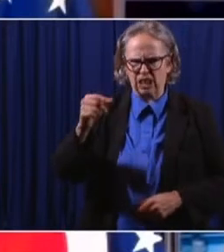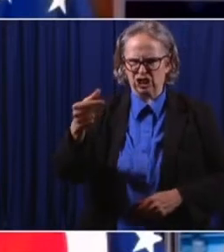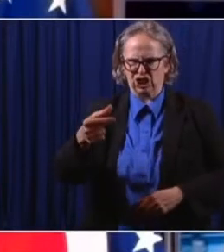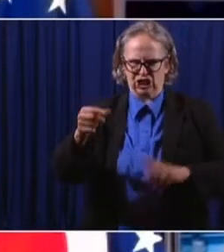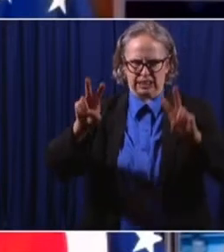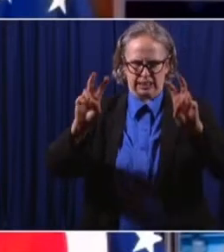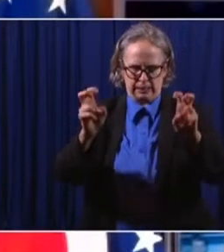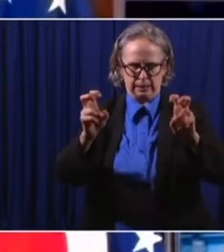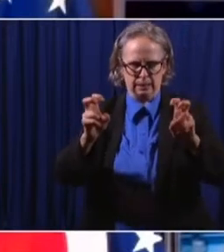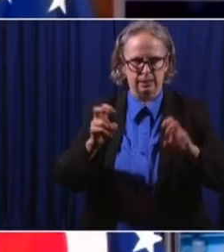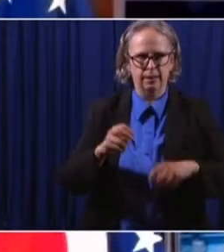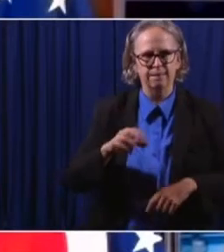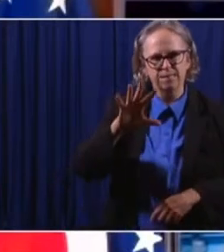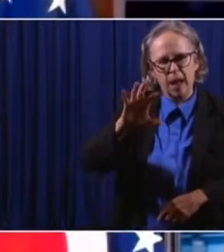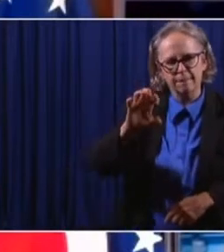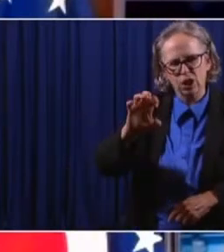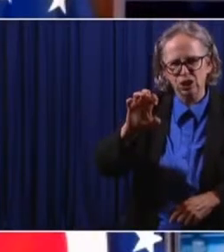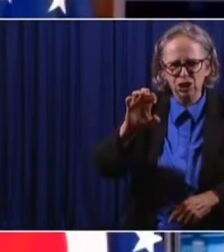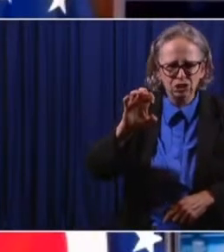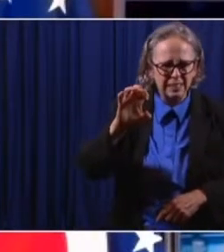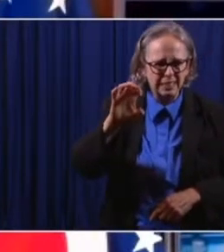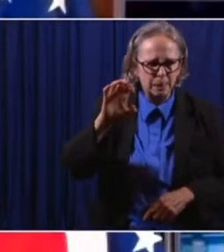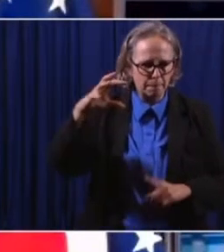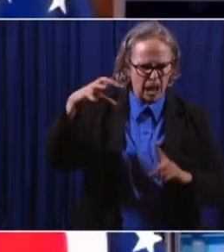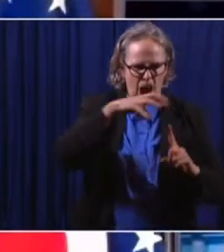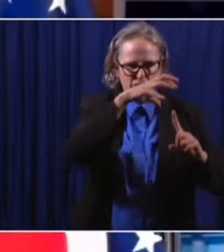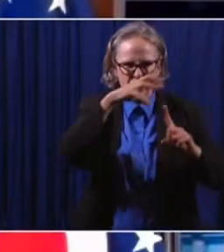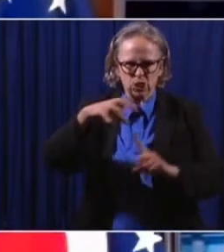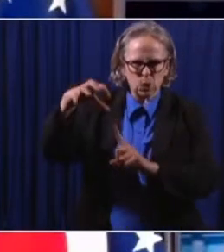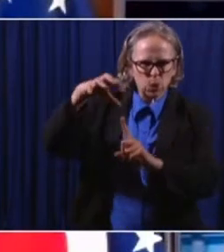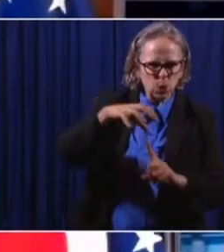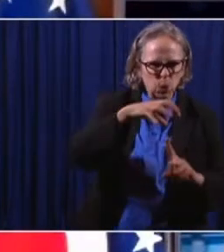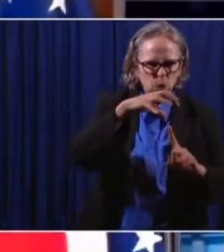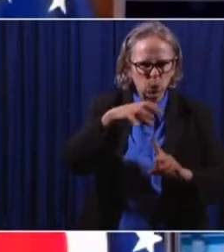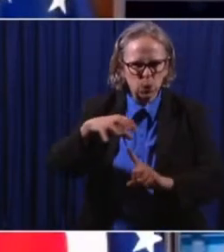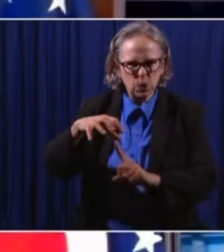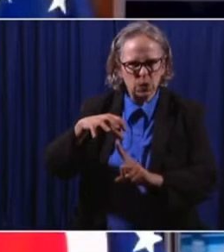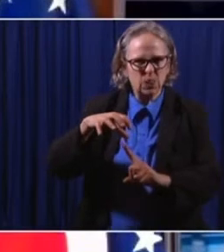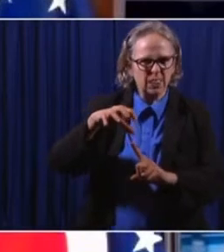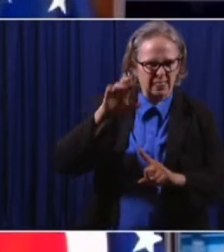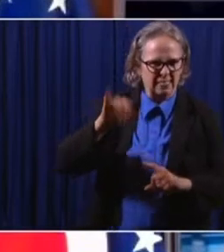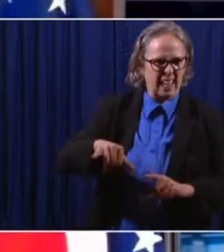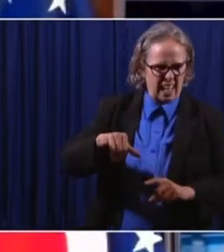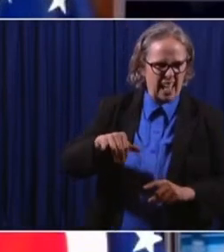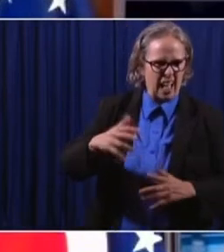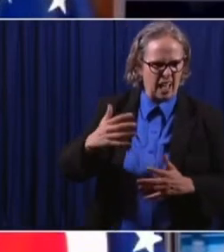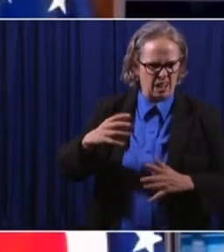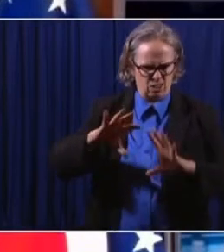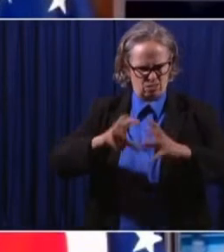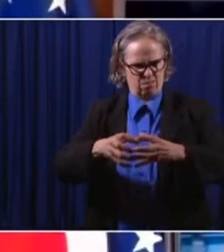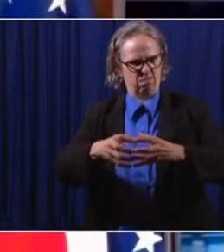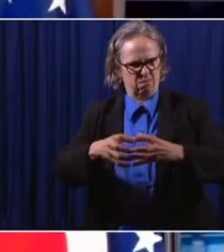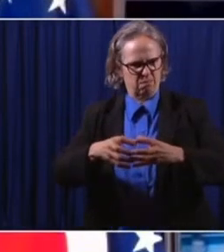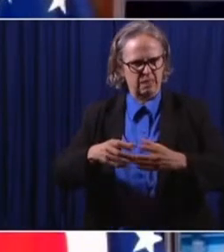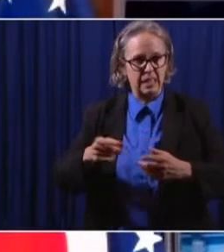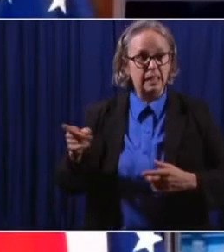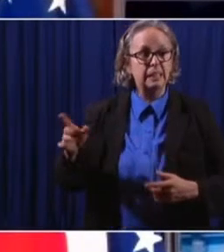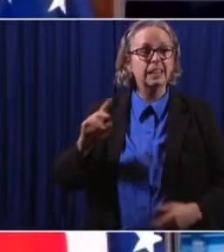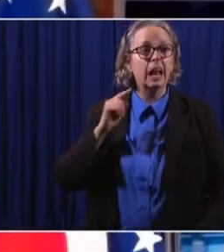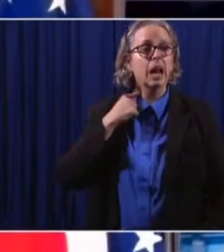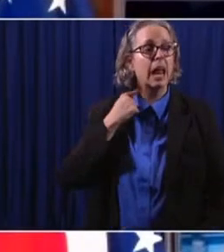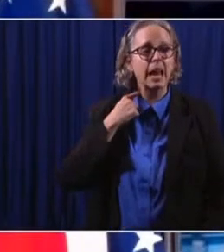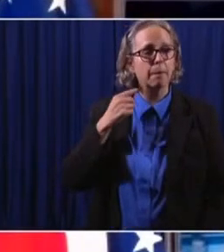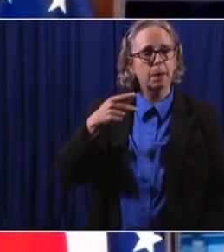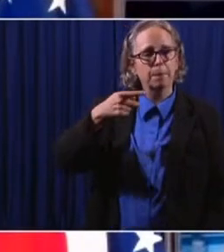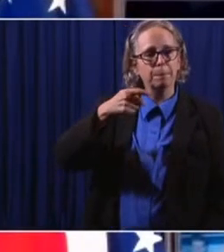506th Parachute Infantry Regiment in the 101st Airborne Division. And his nickname Pee Wee was earned